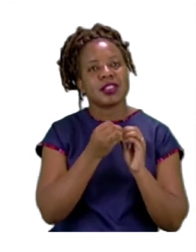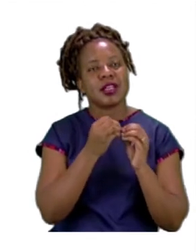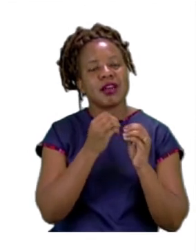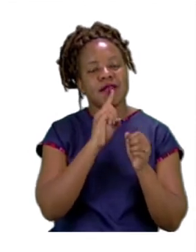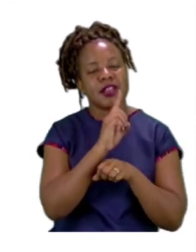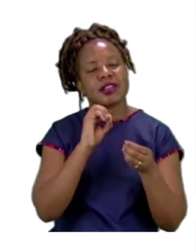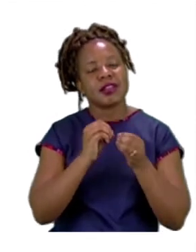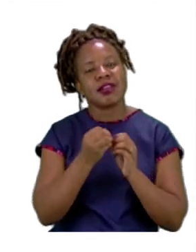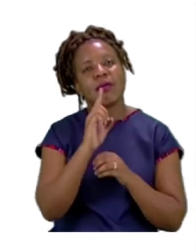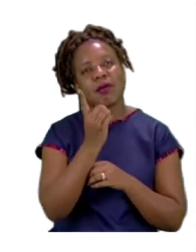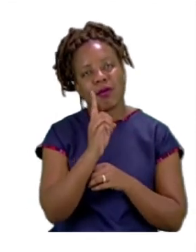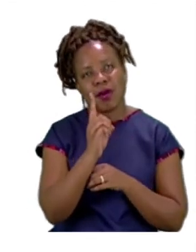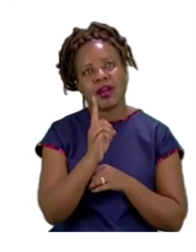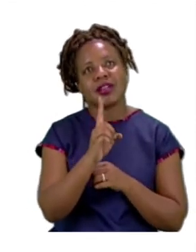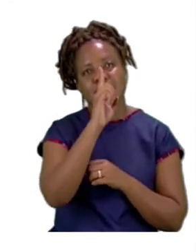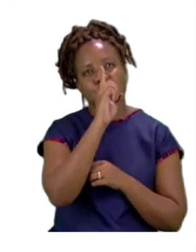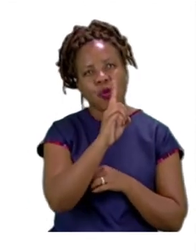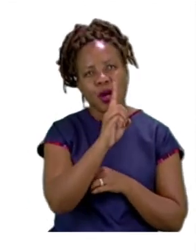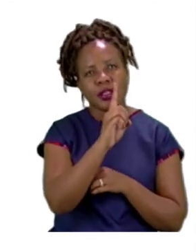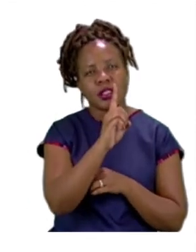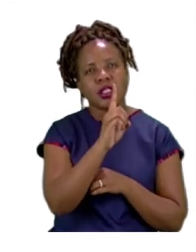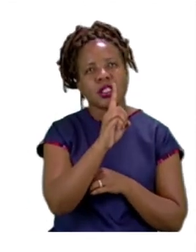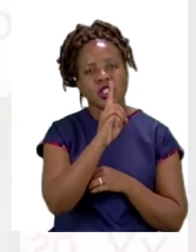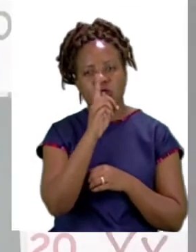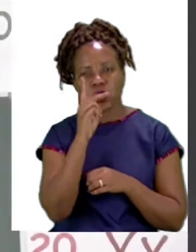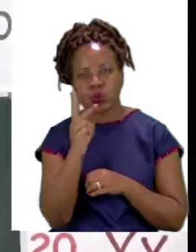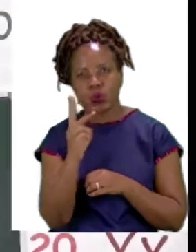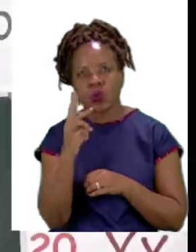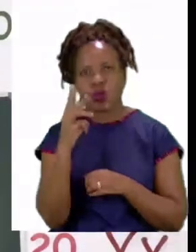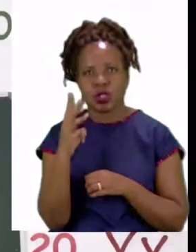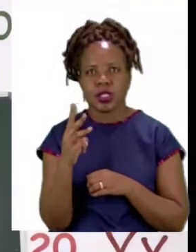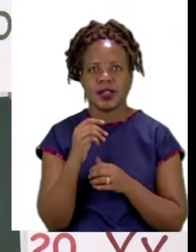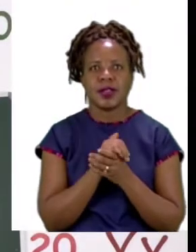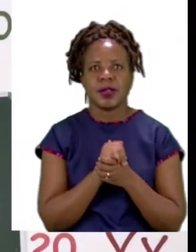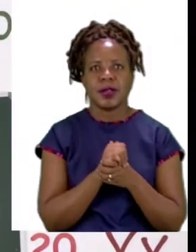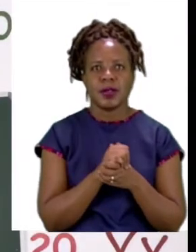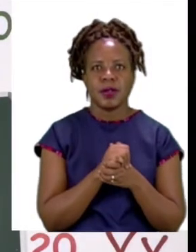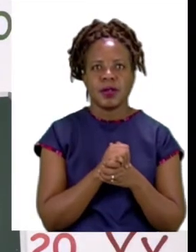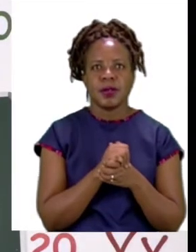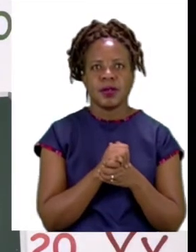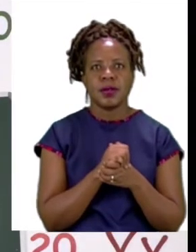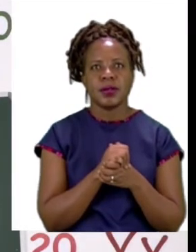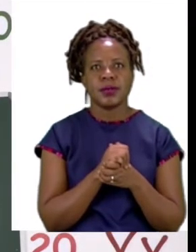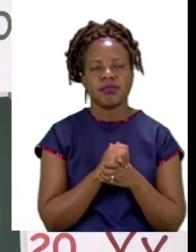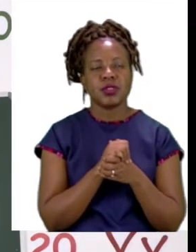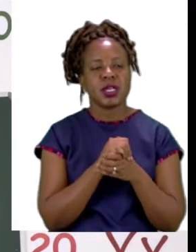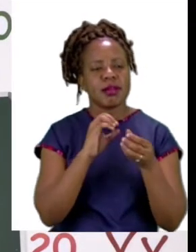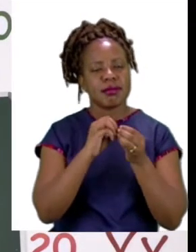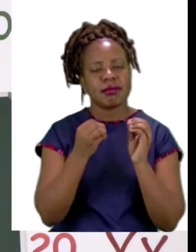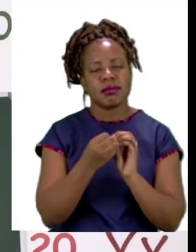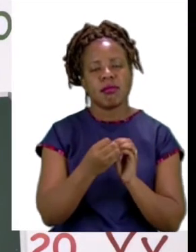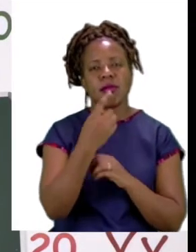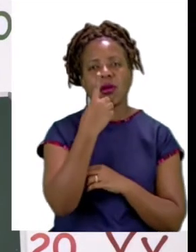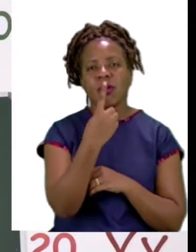the top of the bunny's ears, as you can see on my page. So, I have put a red dot to show where